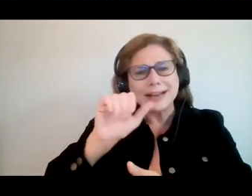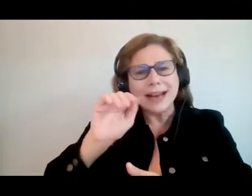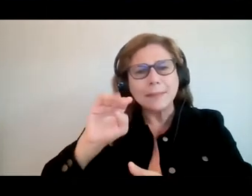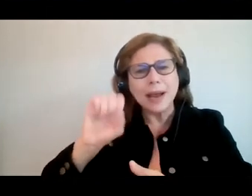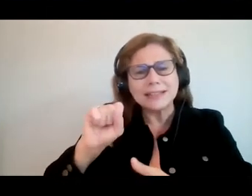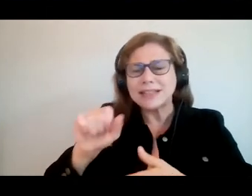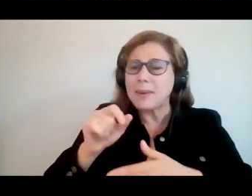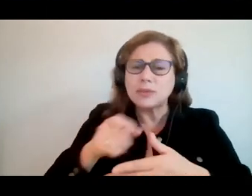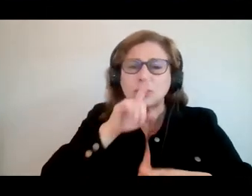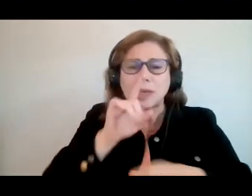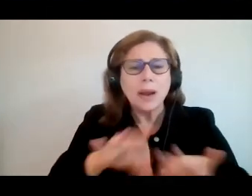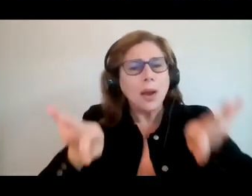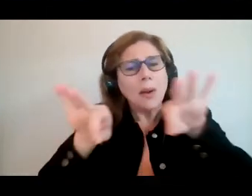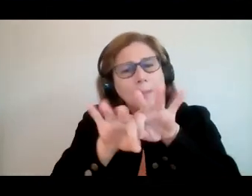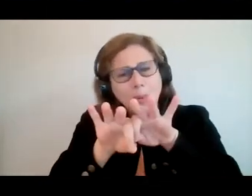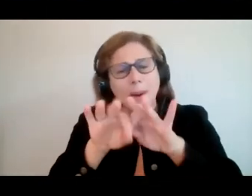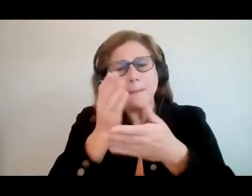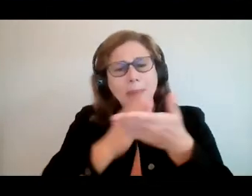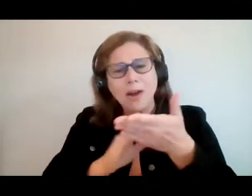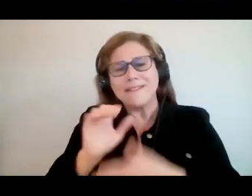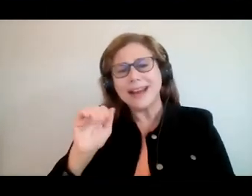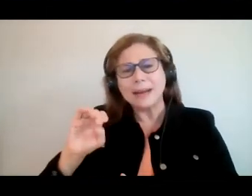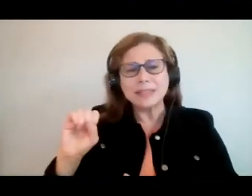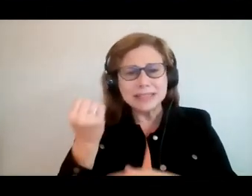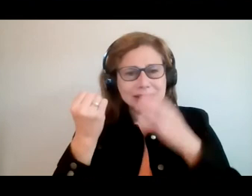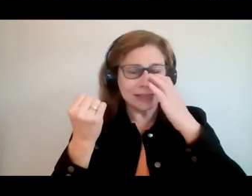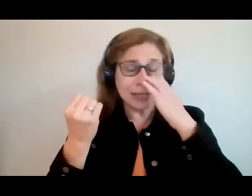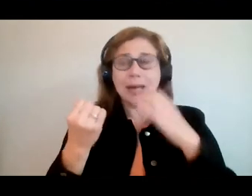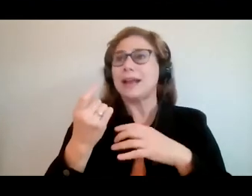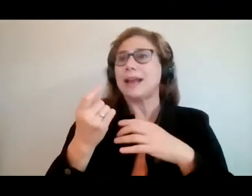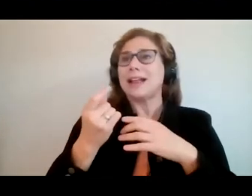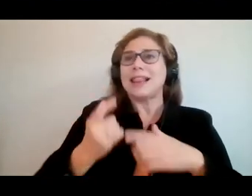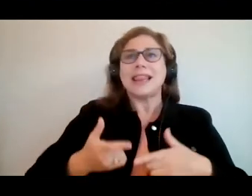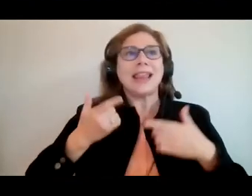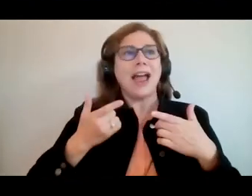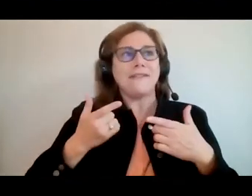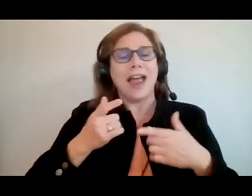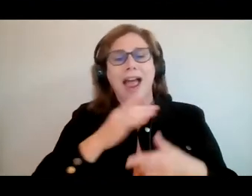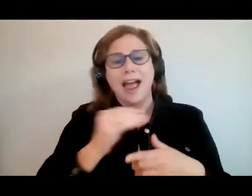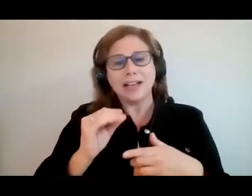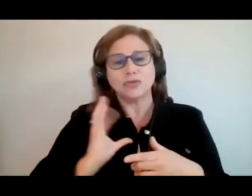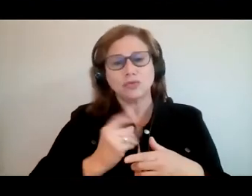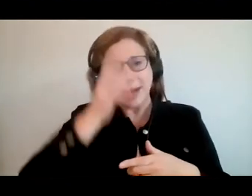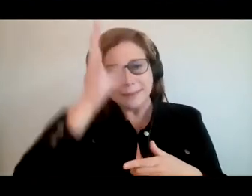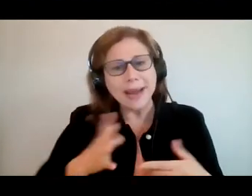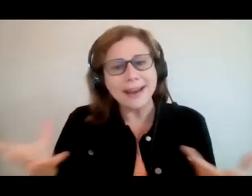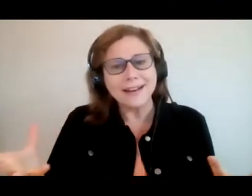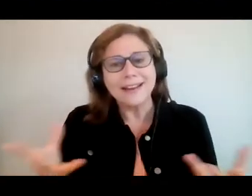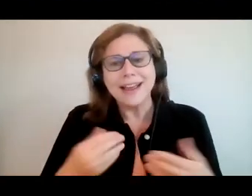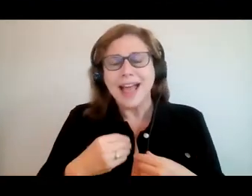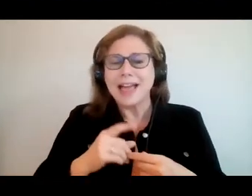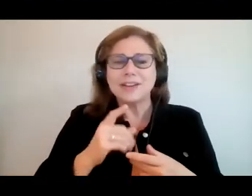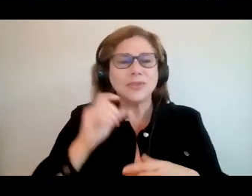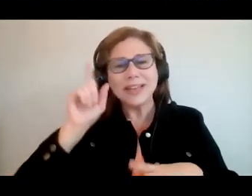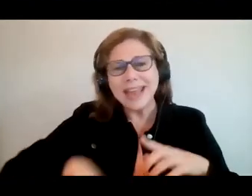becoming as a young transmasculine person. And I mean, you can't script those, you can't make them up. And those to me are really such